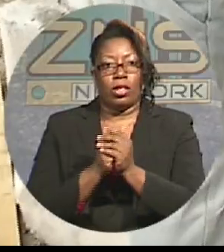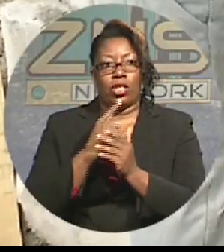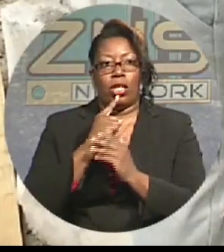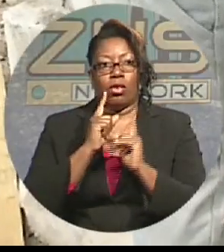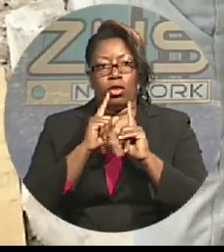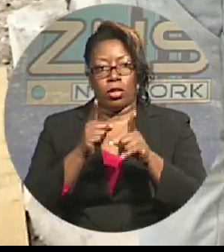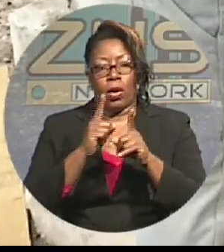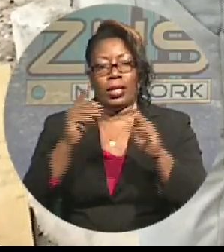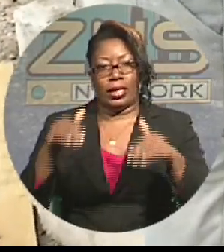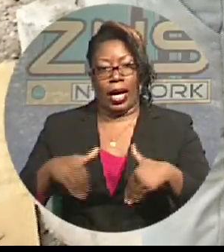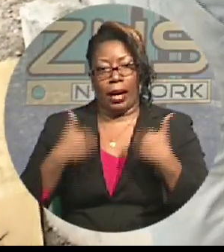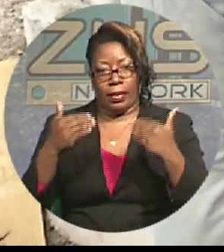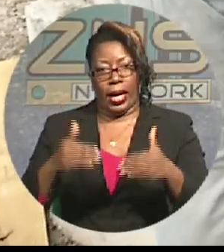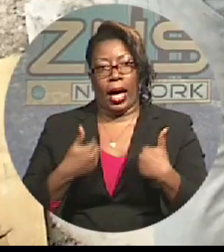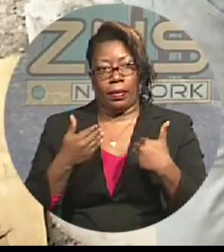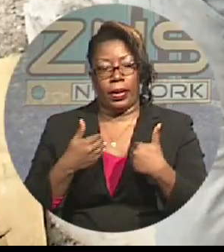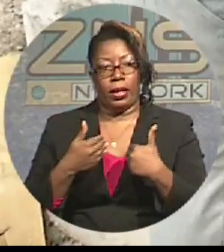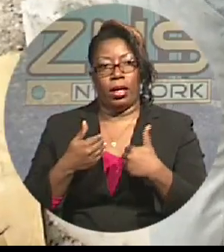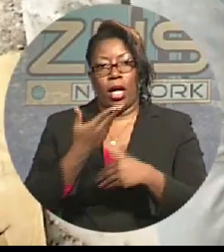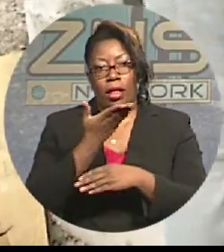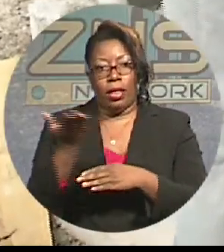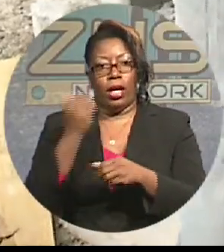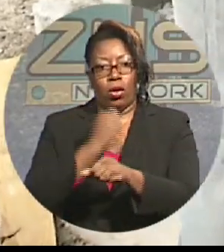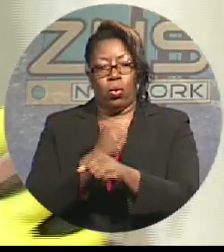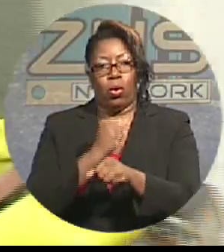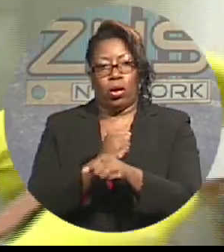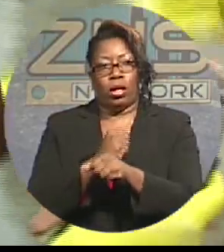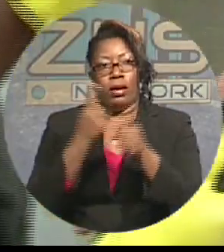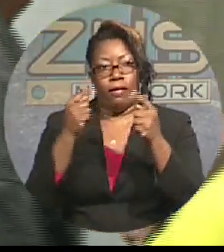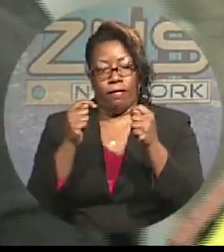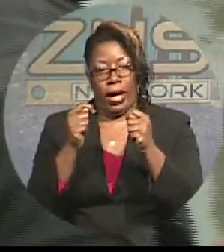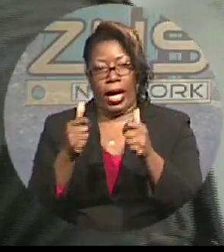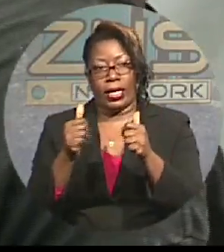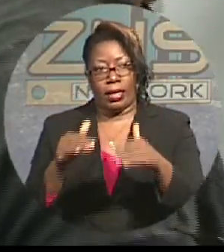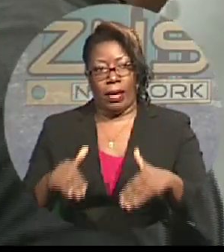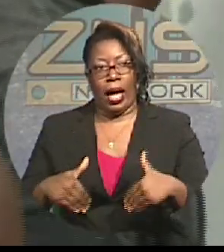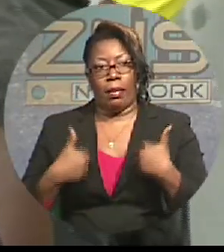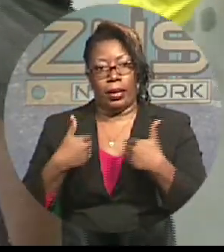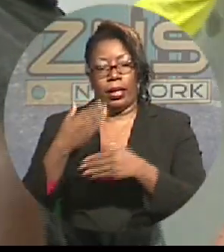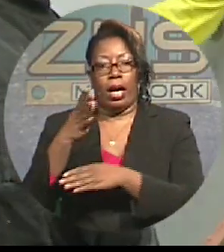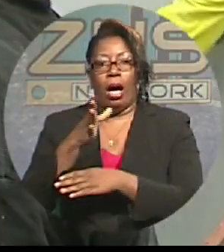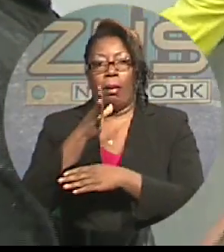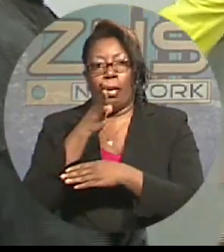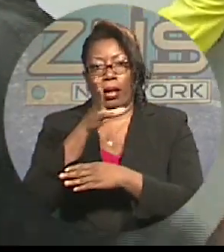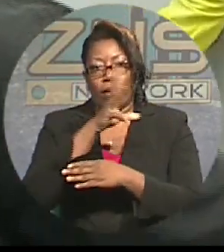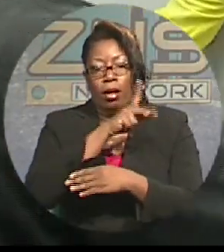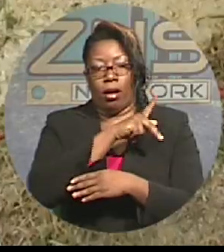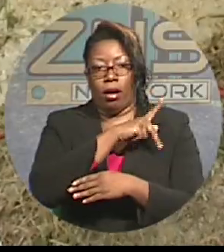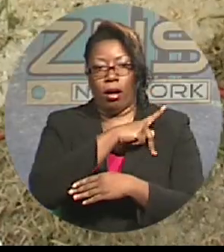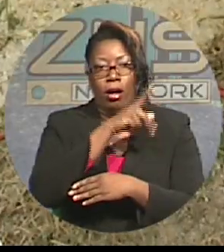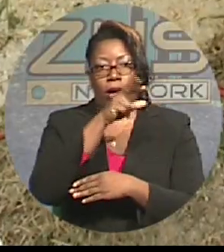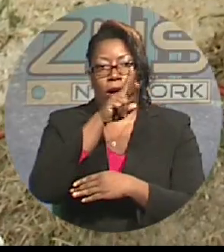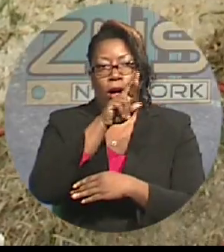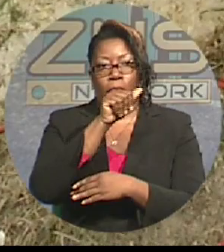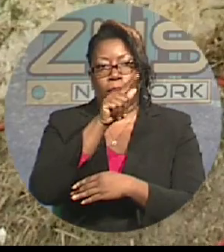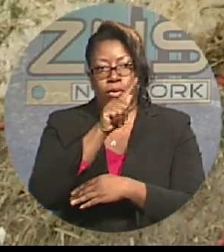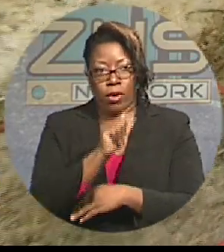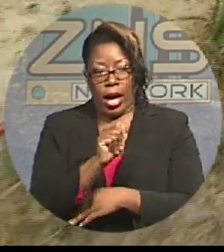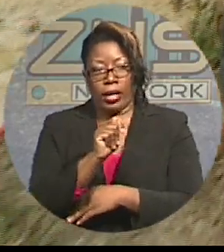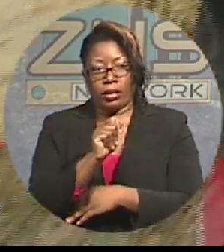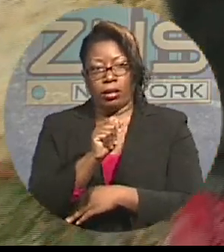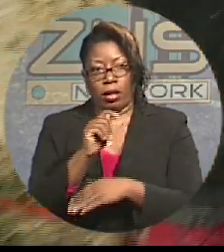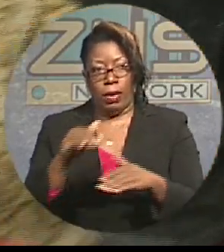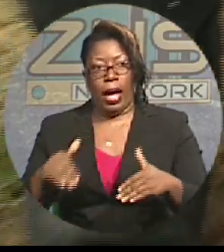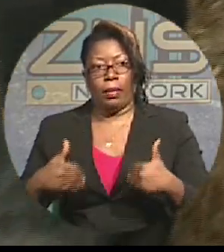work. They move very fast, and I am so happy. Mother Pratt, Mr. Allen, and all of them, I'm very happy. I didn't have